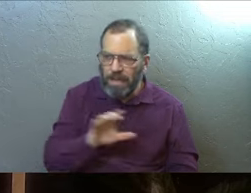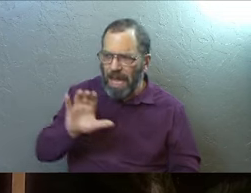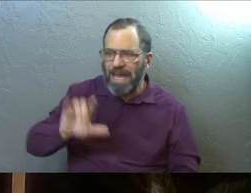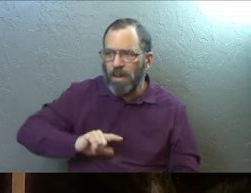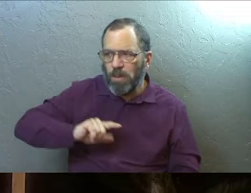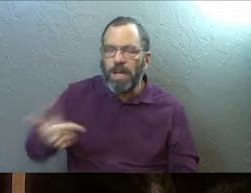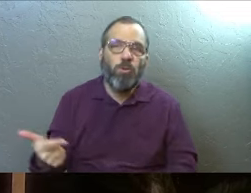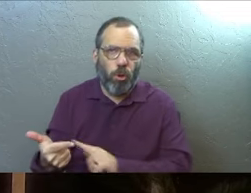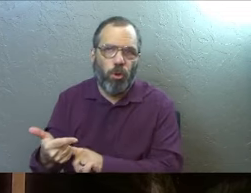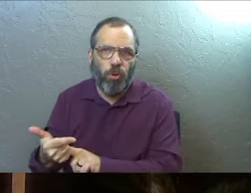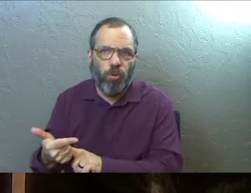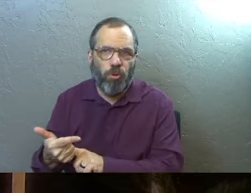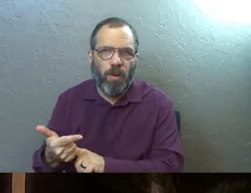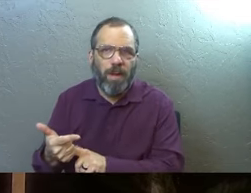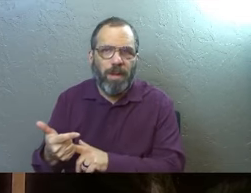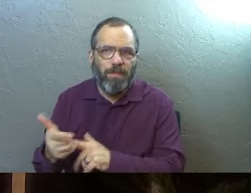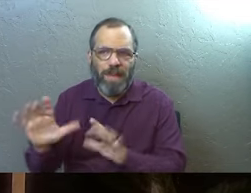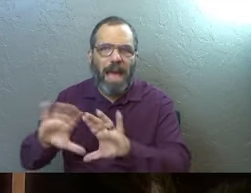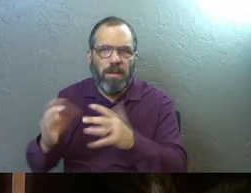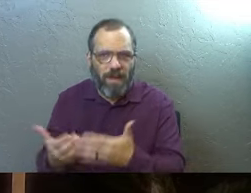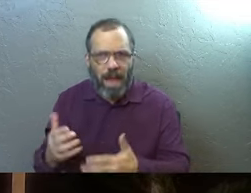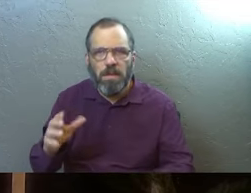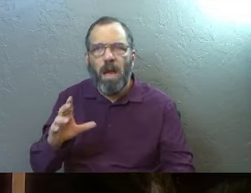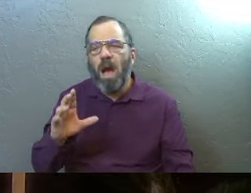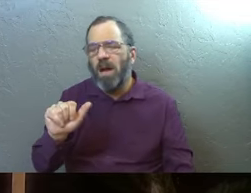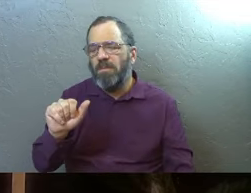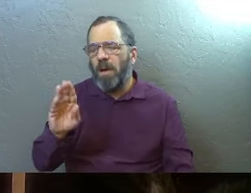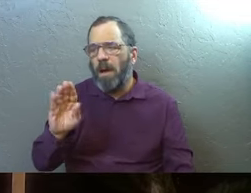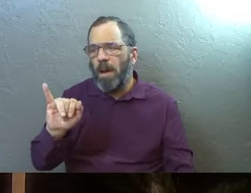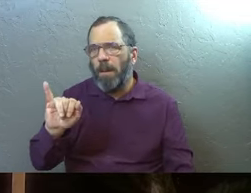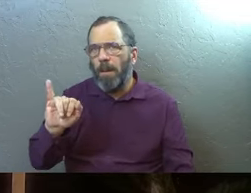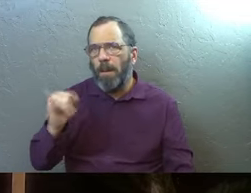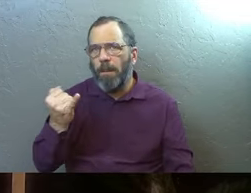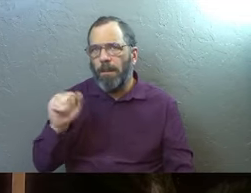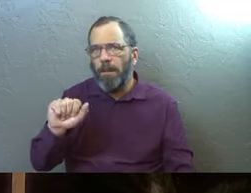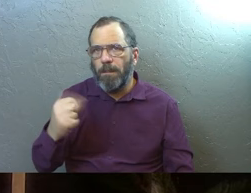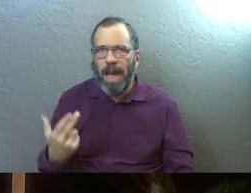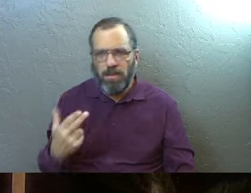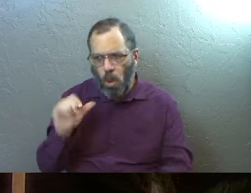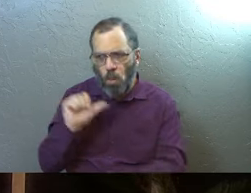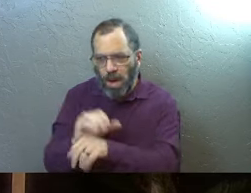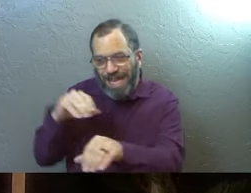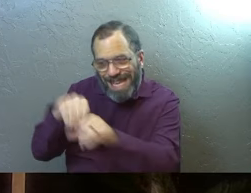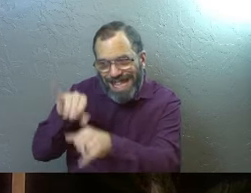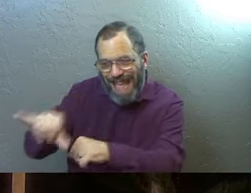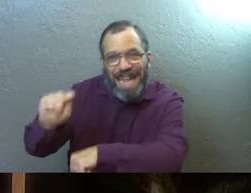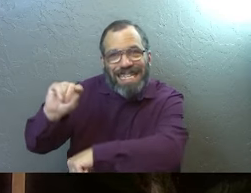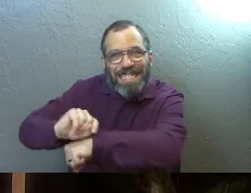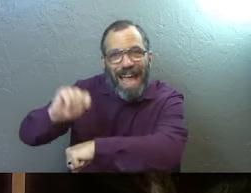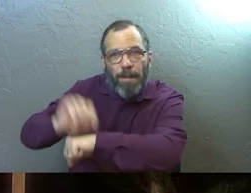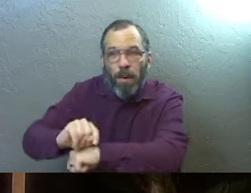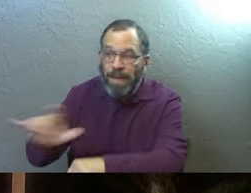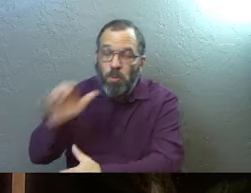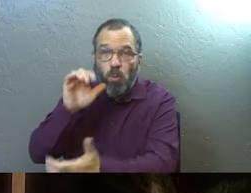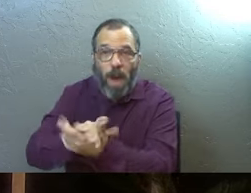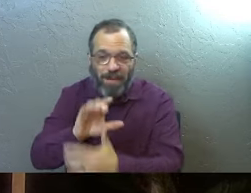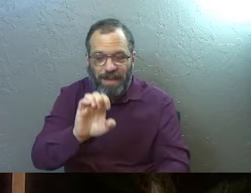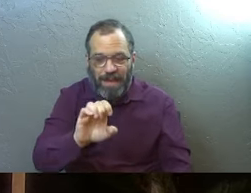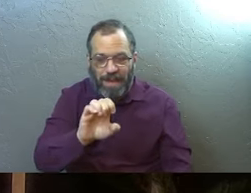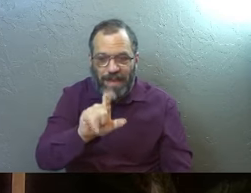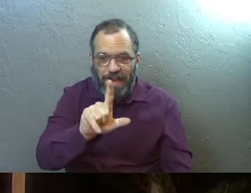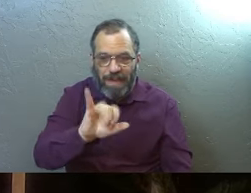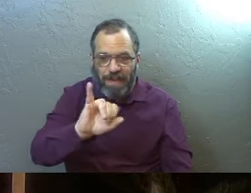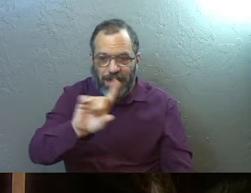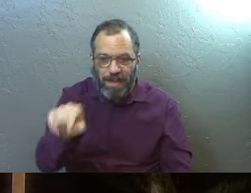their turn, the division of Abijah. It was their turn to be working in the temple. Elizabeth, also from that